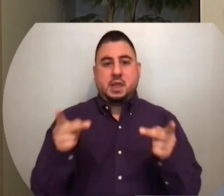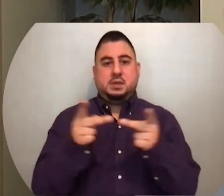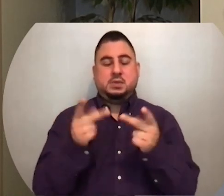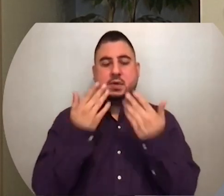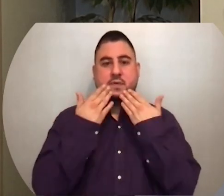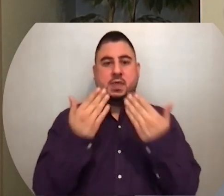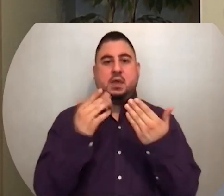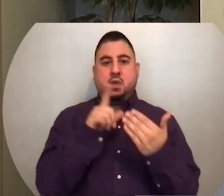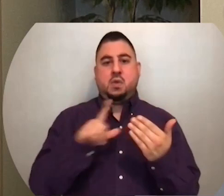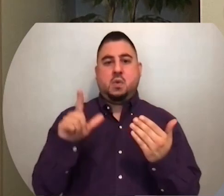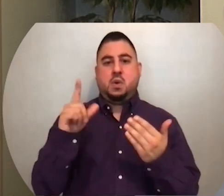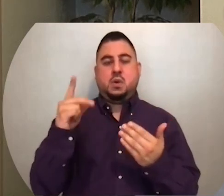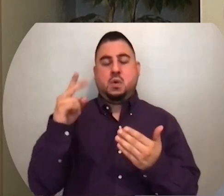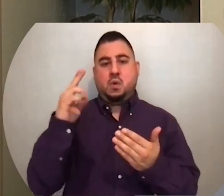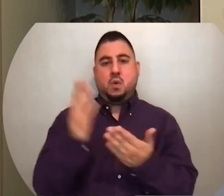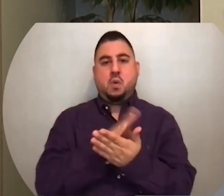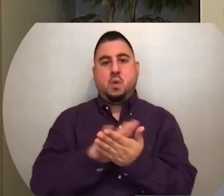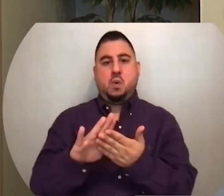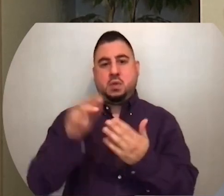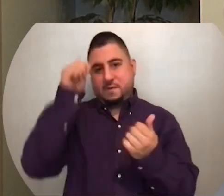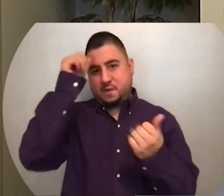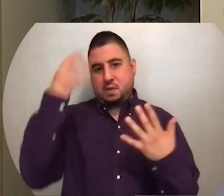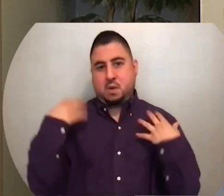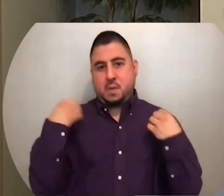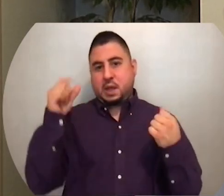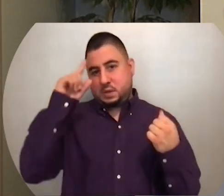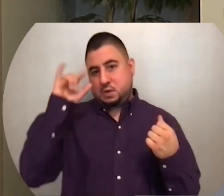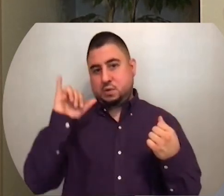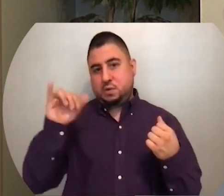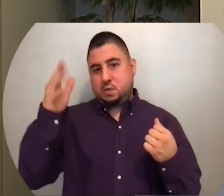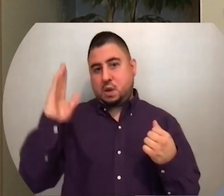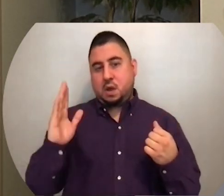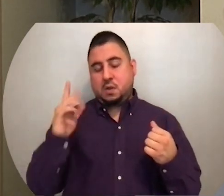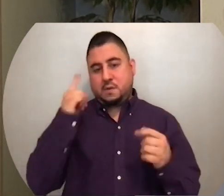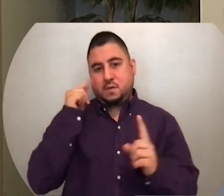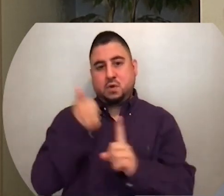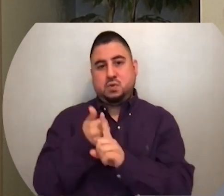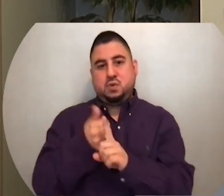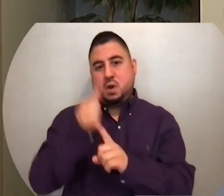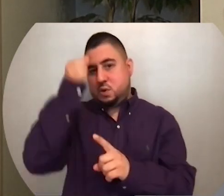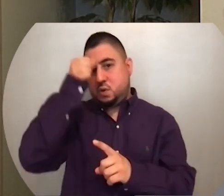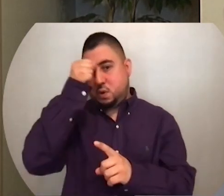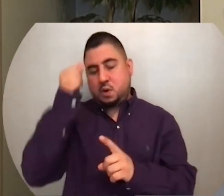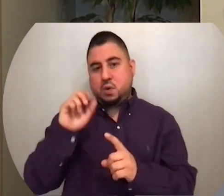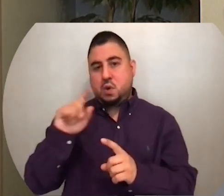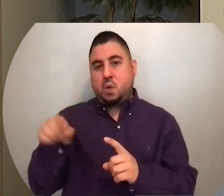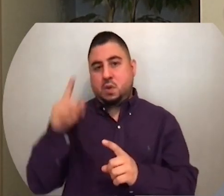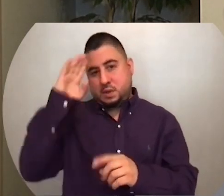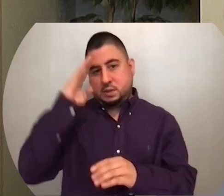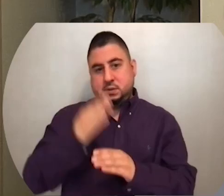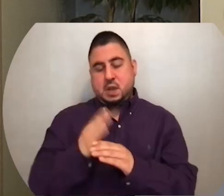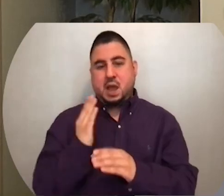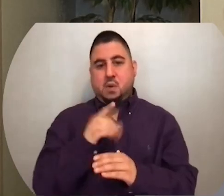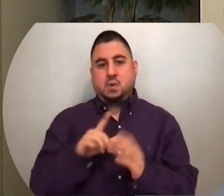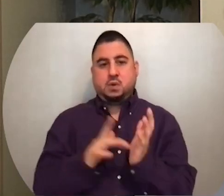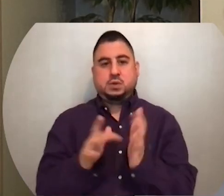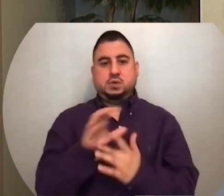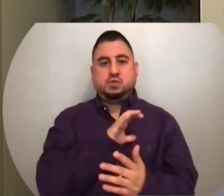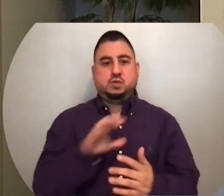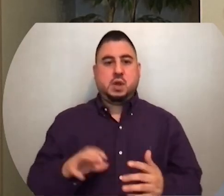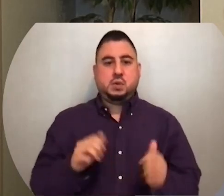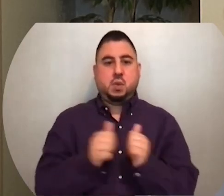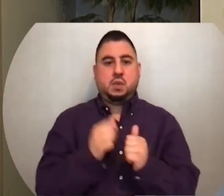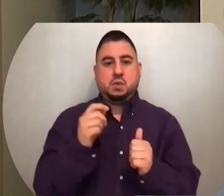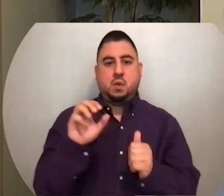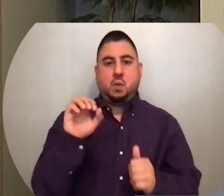to give you thanks, Lord, Holy Father, Almighty and Eternal God. For you anointed your only begotten Son, our Lord Jesus Christ, with